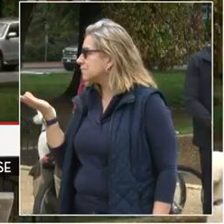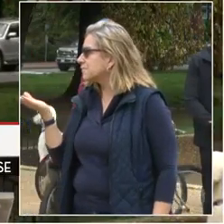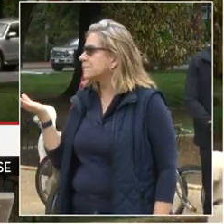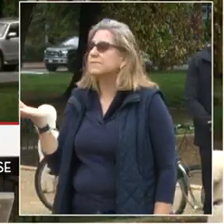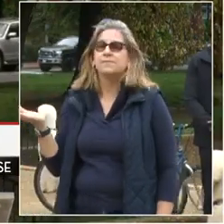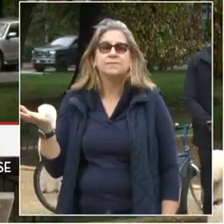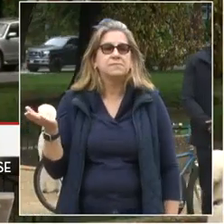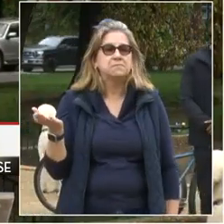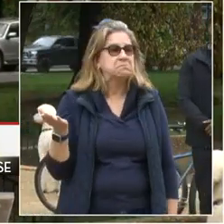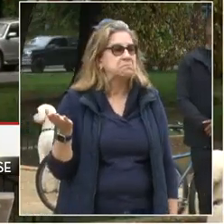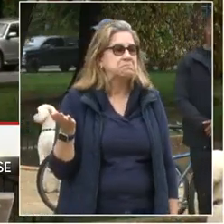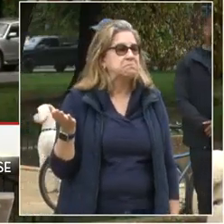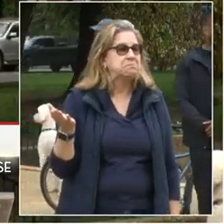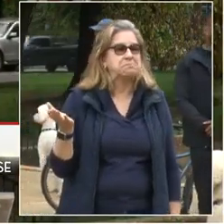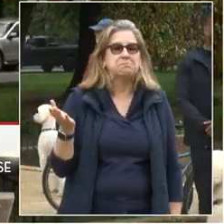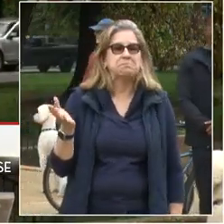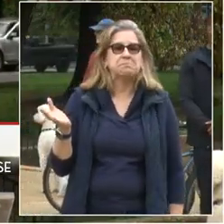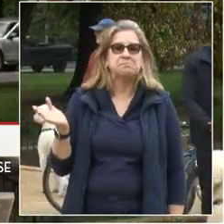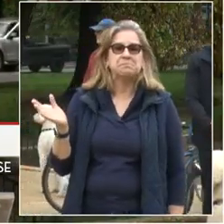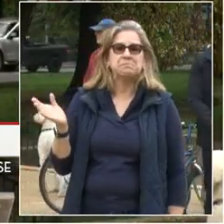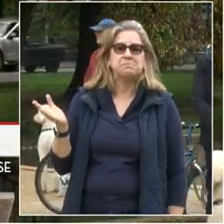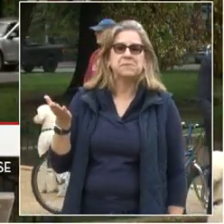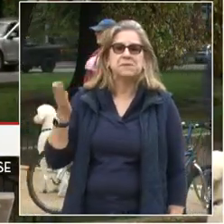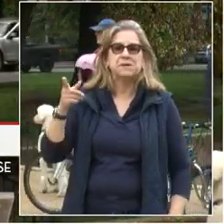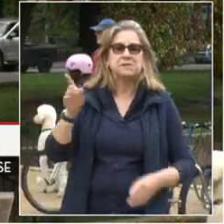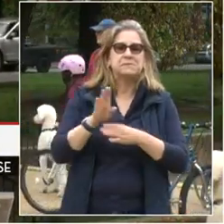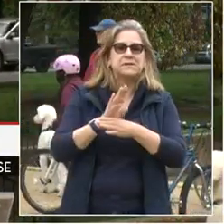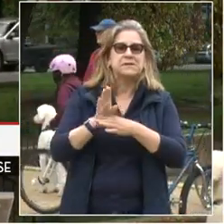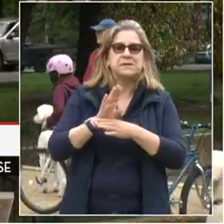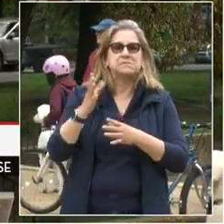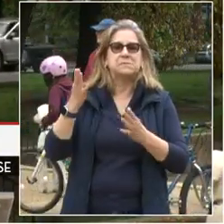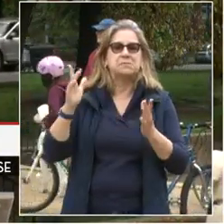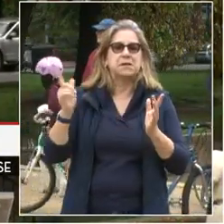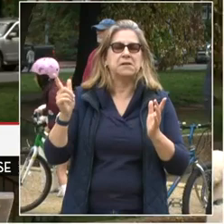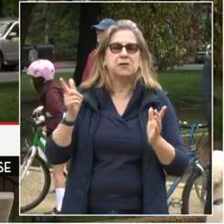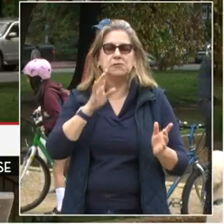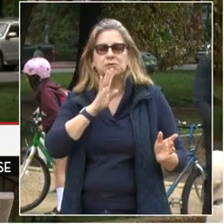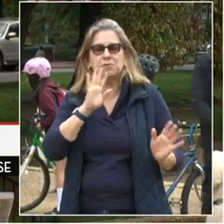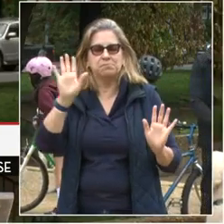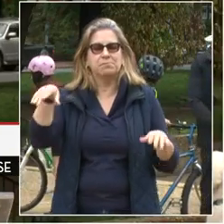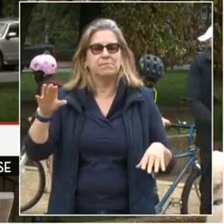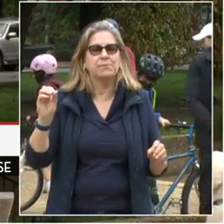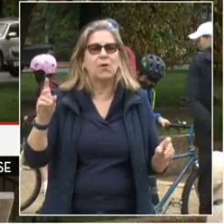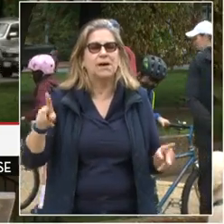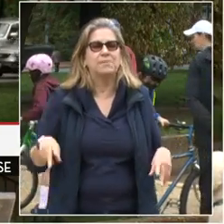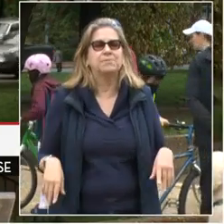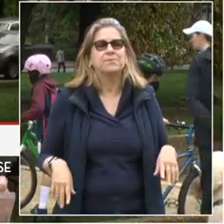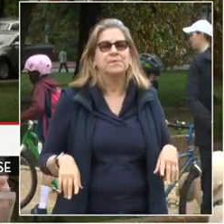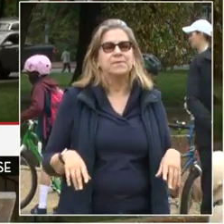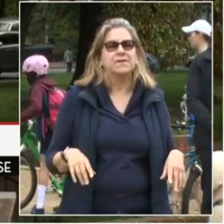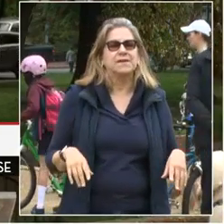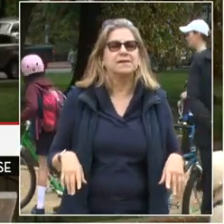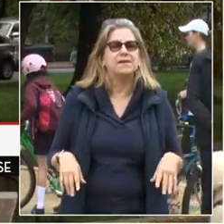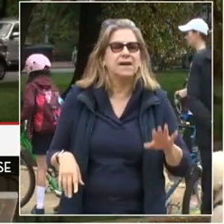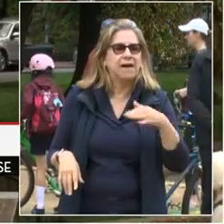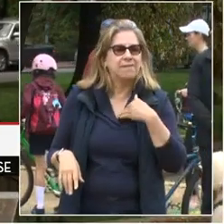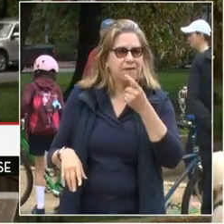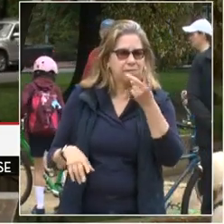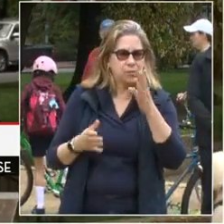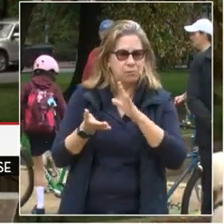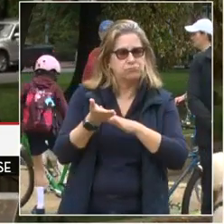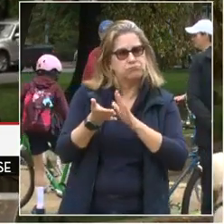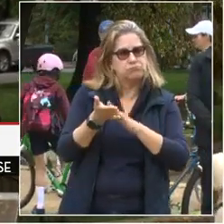All right, we'll find out and we'll bring Julie up later and just kind of keep rolling. I want to make sure we give a couple of shout-outs, though, to some people who always help make this happen